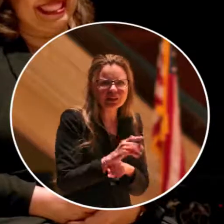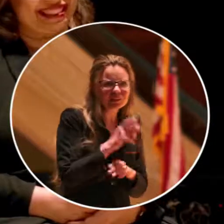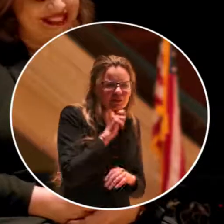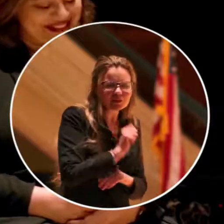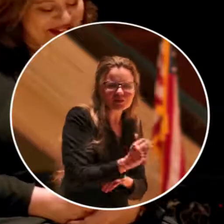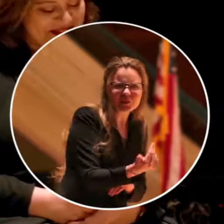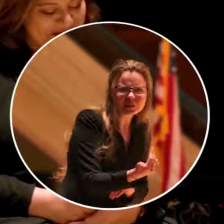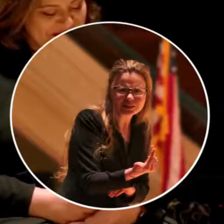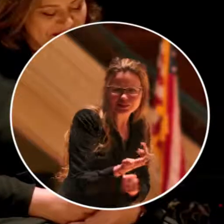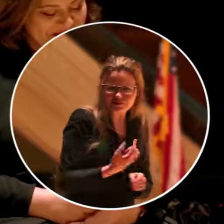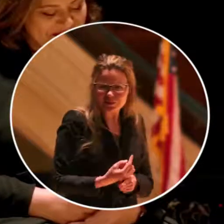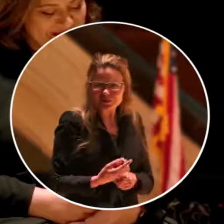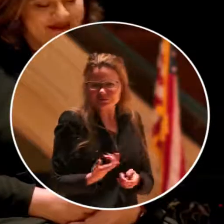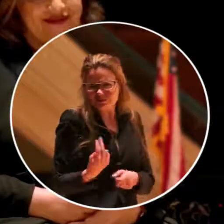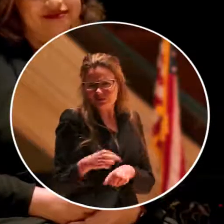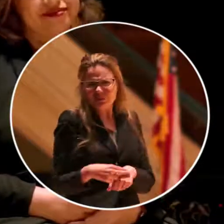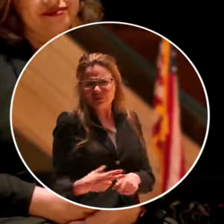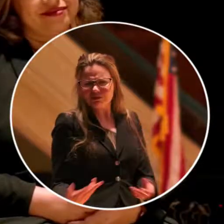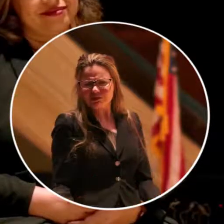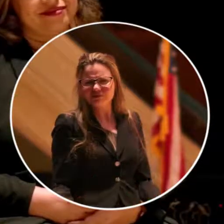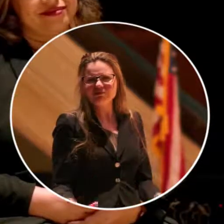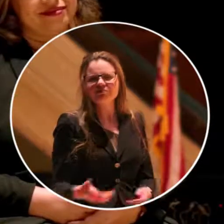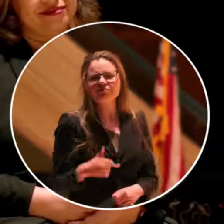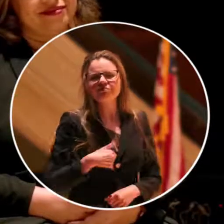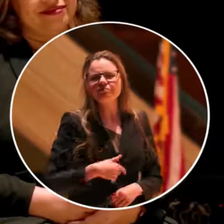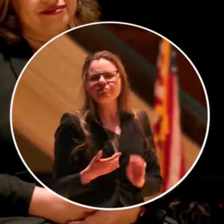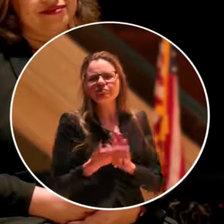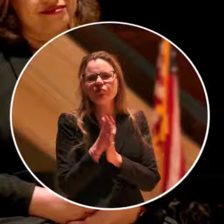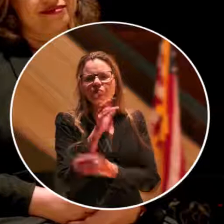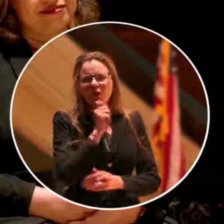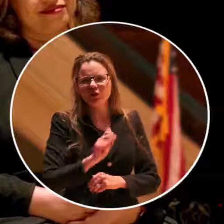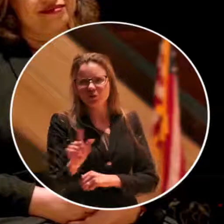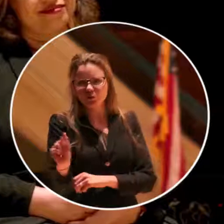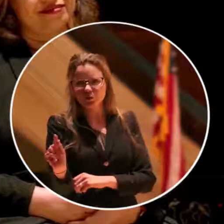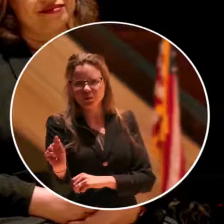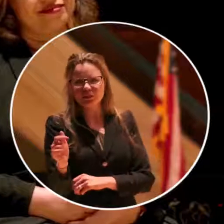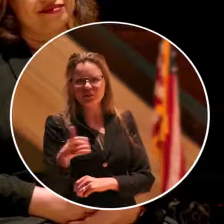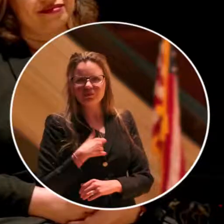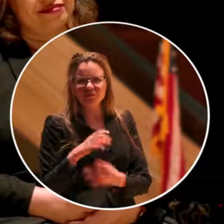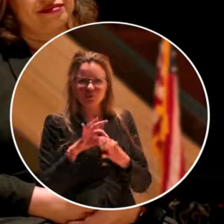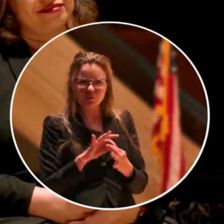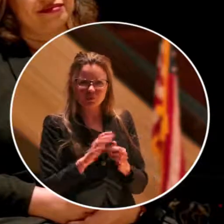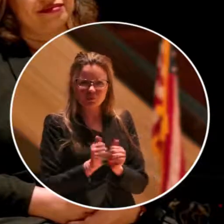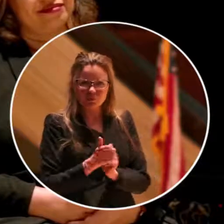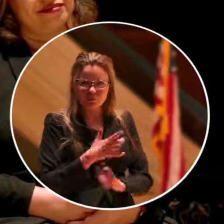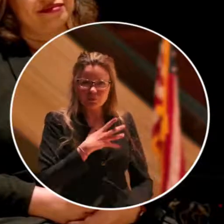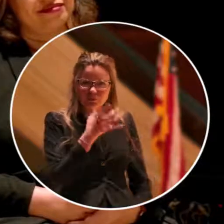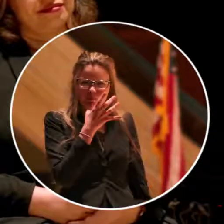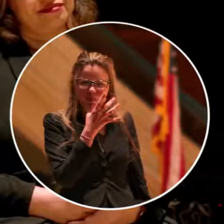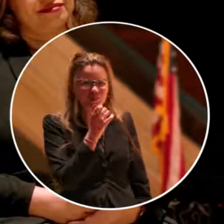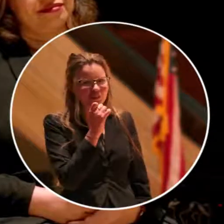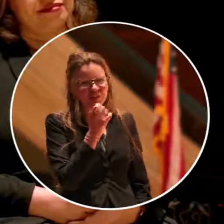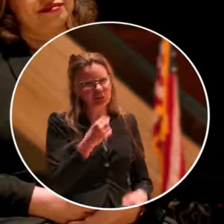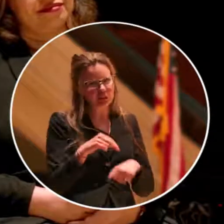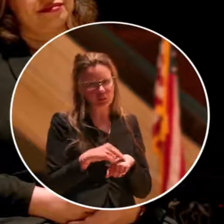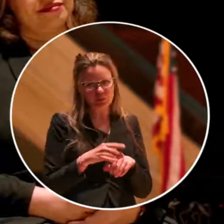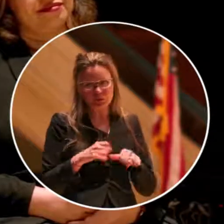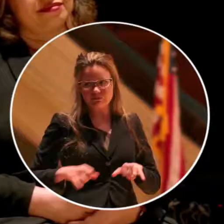In my 20s, I began to realize that the relationship that I had with my mother was not normal.